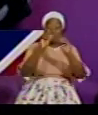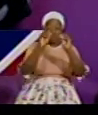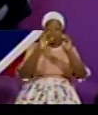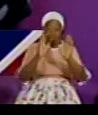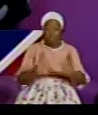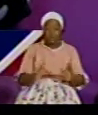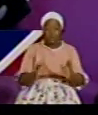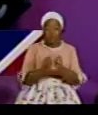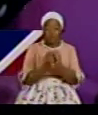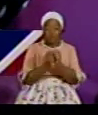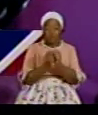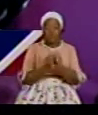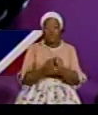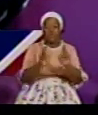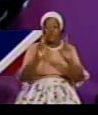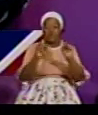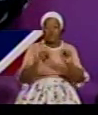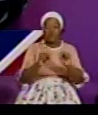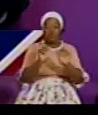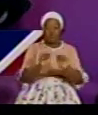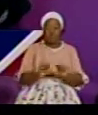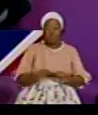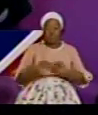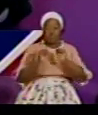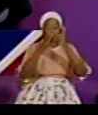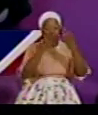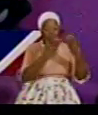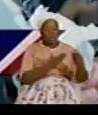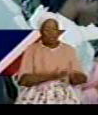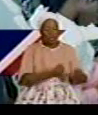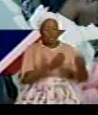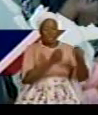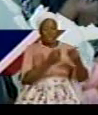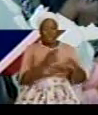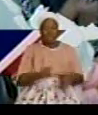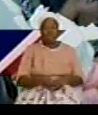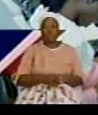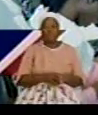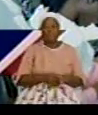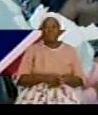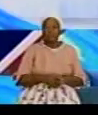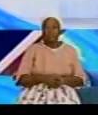submissive tenderness. Callous, their heart